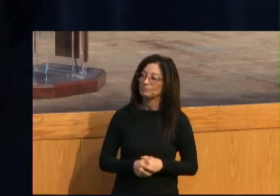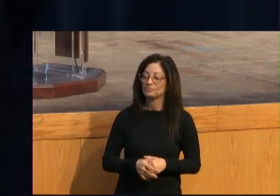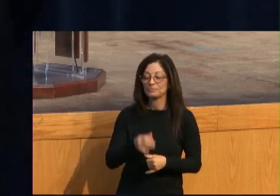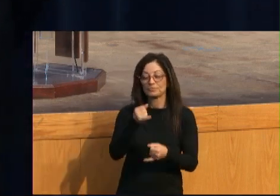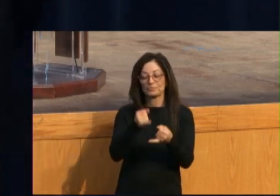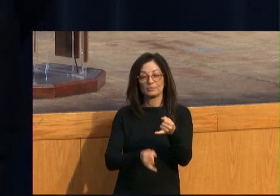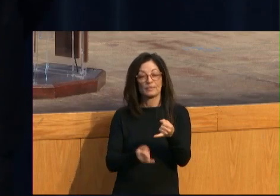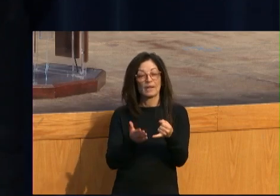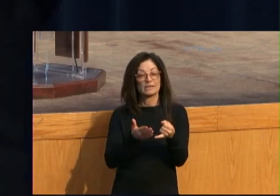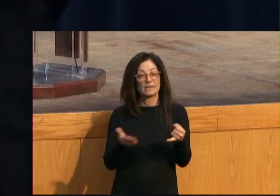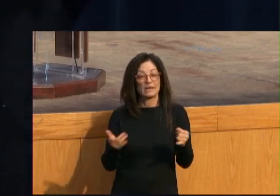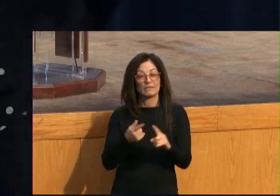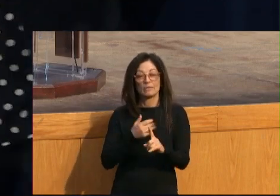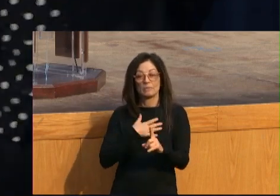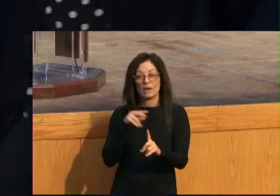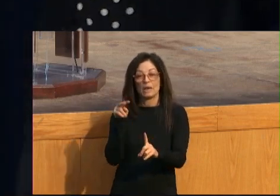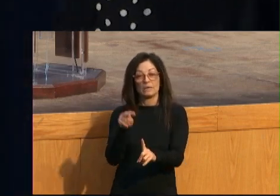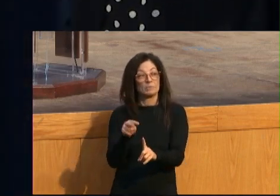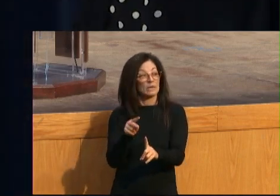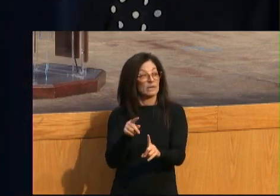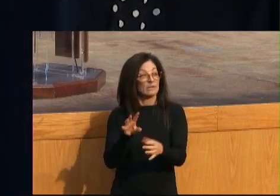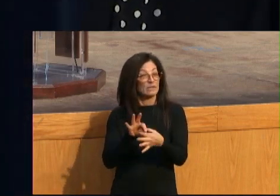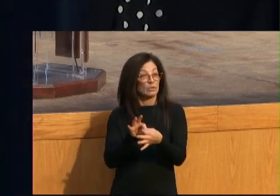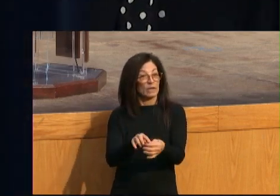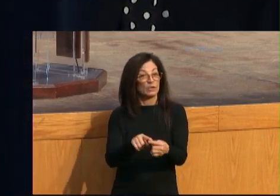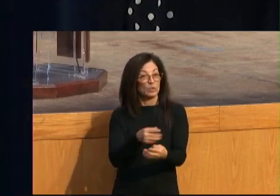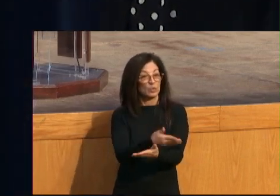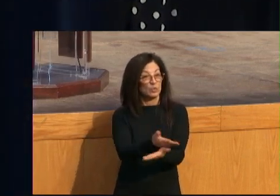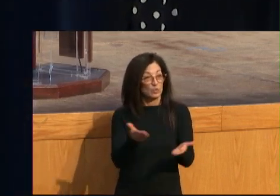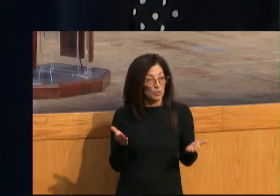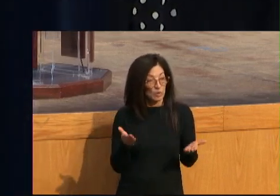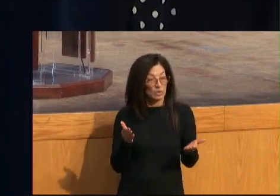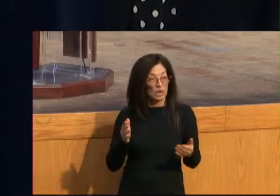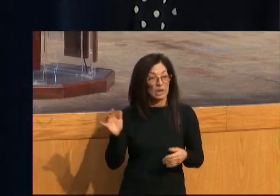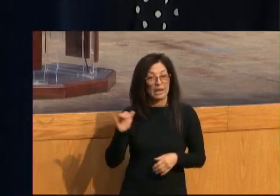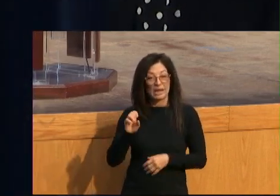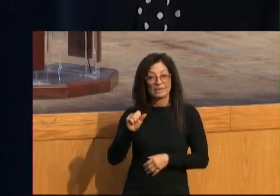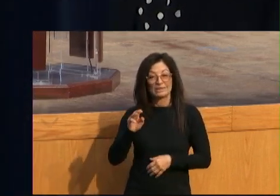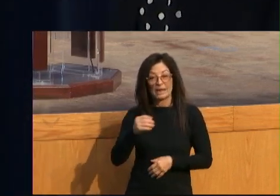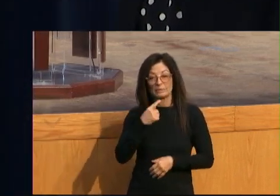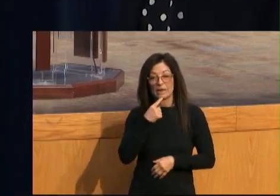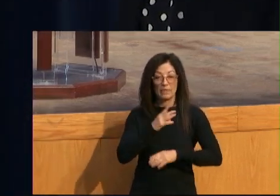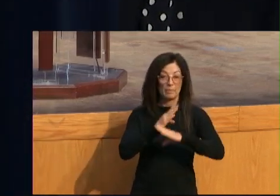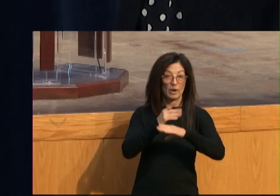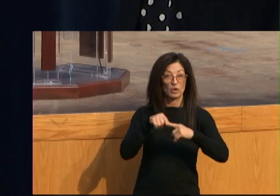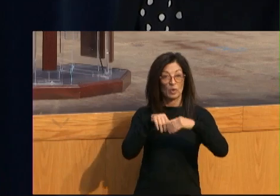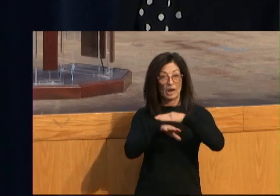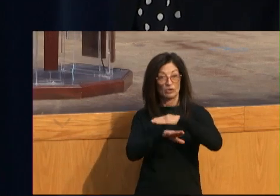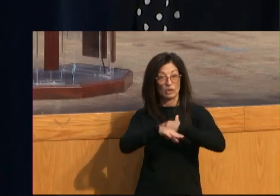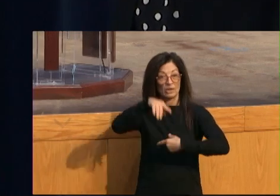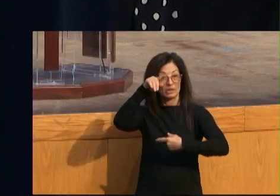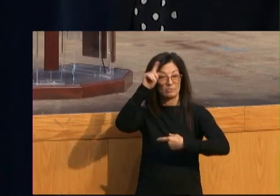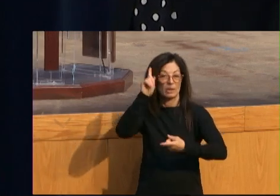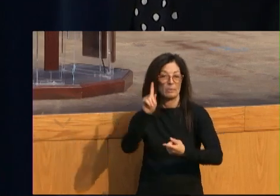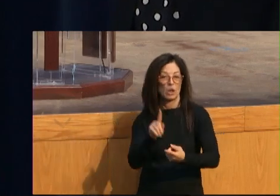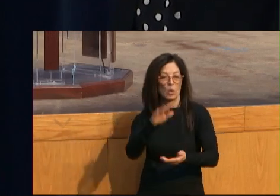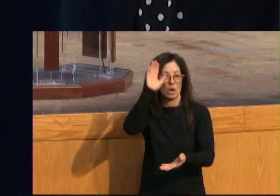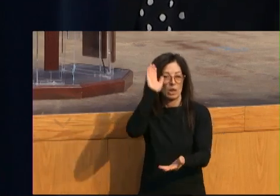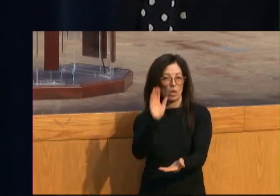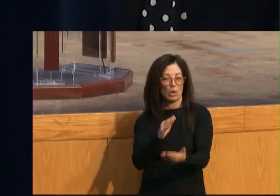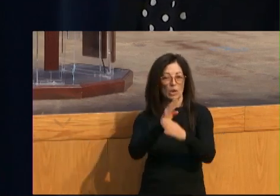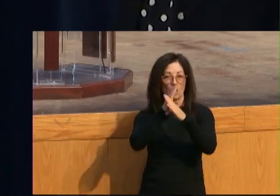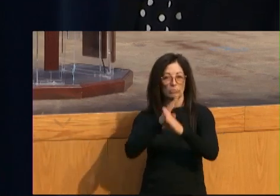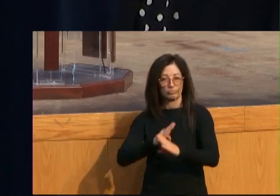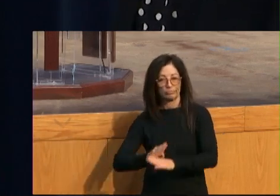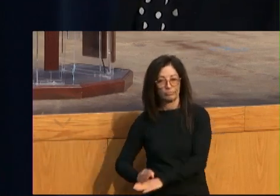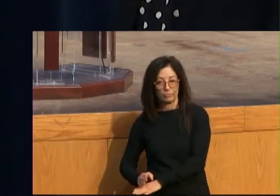perspective, I wanted to say as relates to you all is that, like Sam said, the barrier to entry is getting lower and lower, and the temptation, and